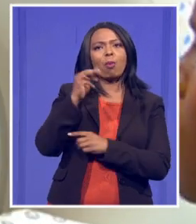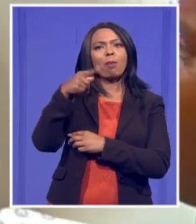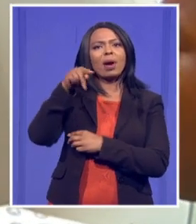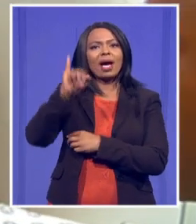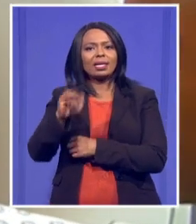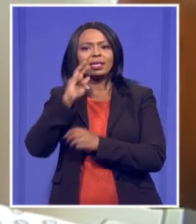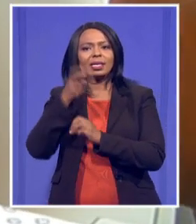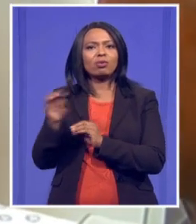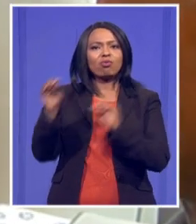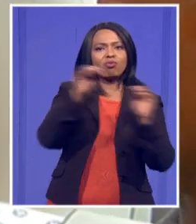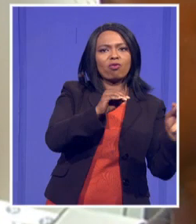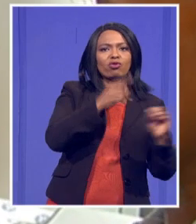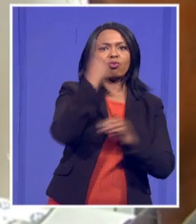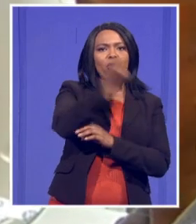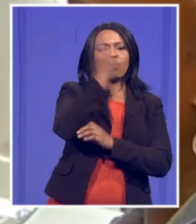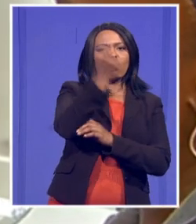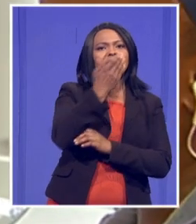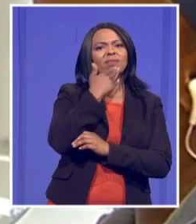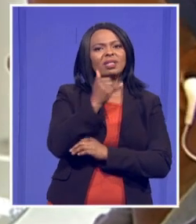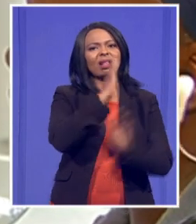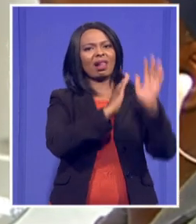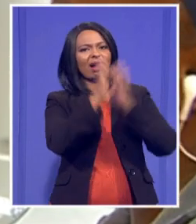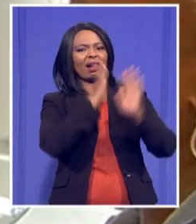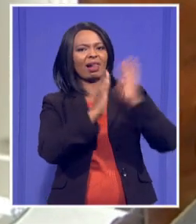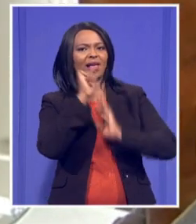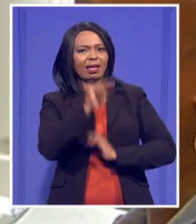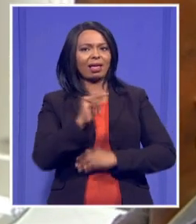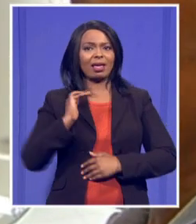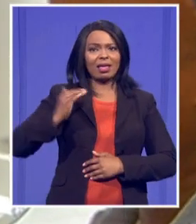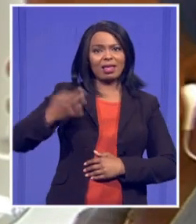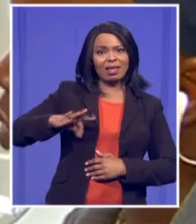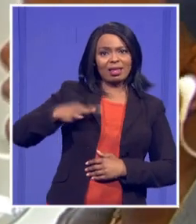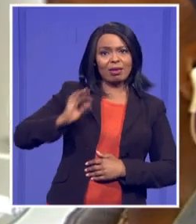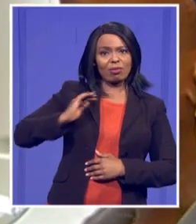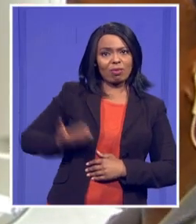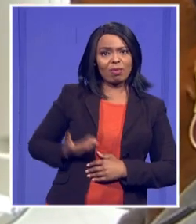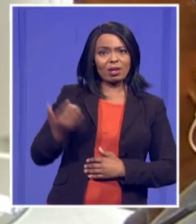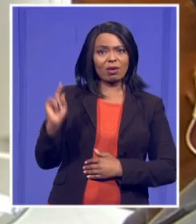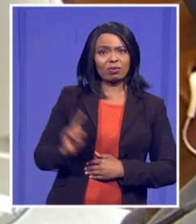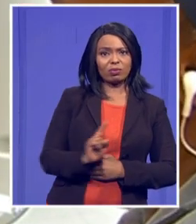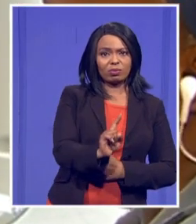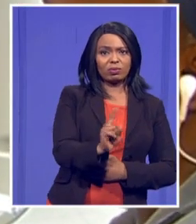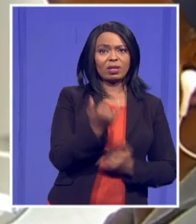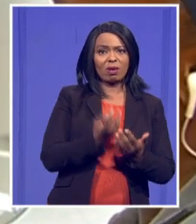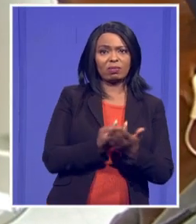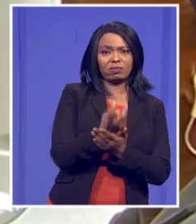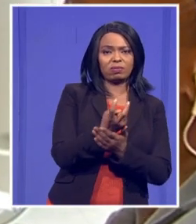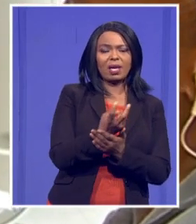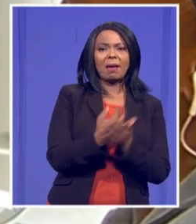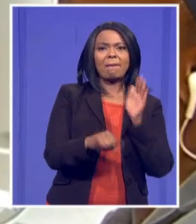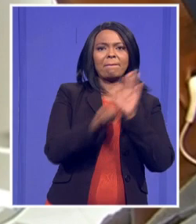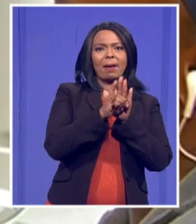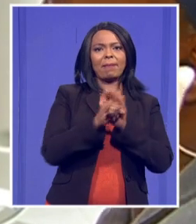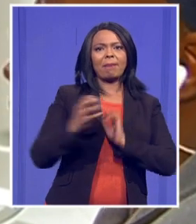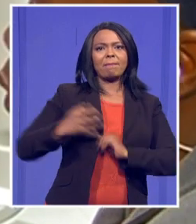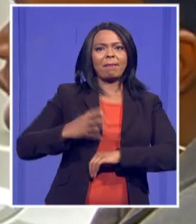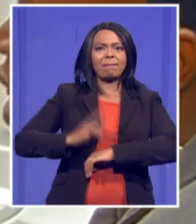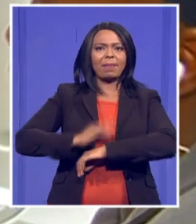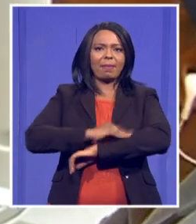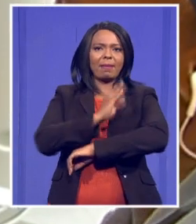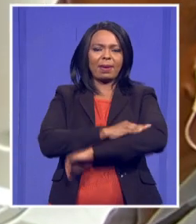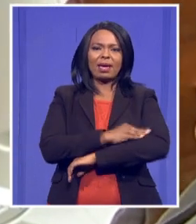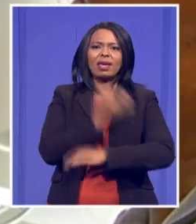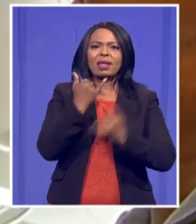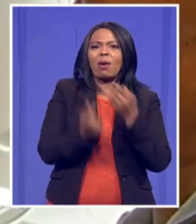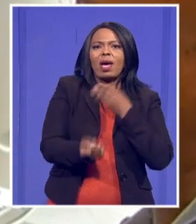to Polokwane. Let's talk about, if a lady right now comes to this mammogram and it's found that she has breast cancer, what